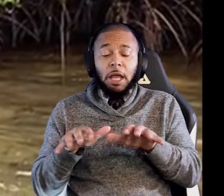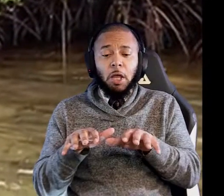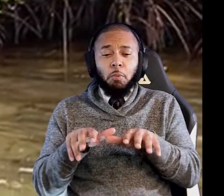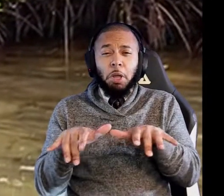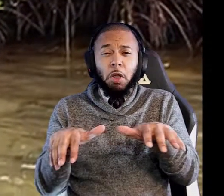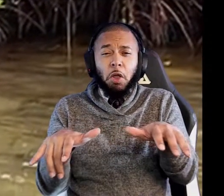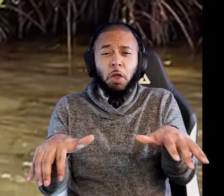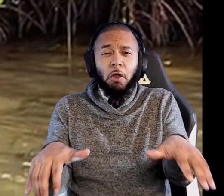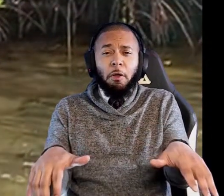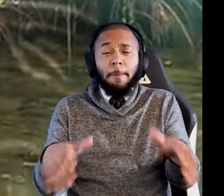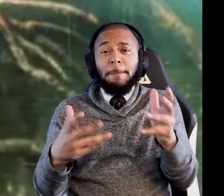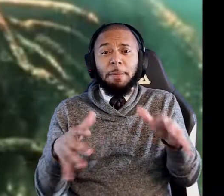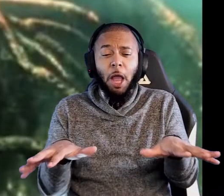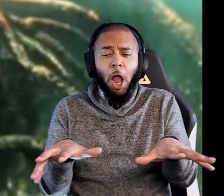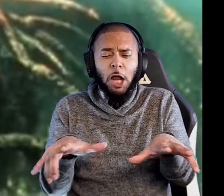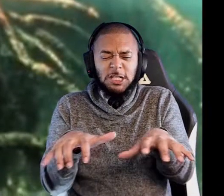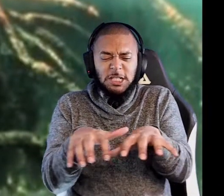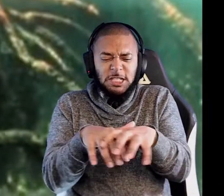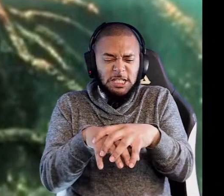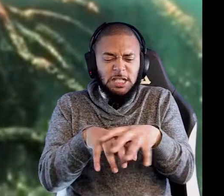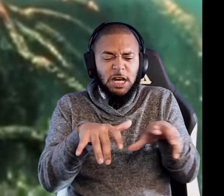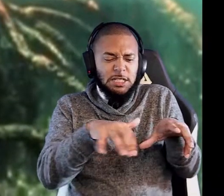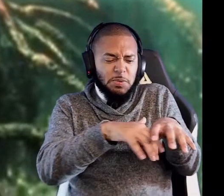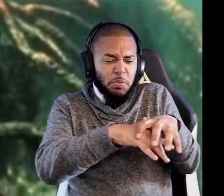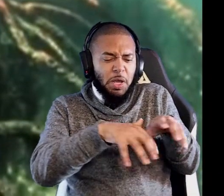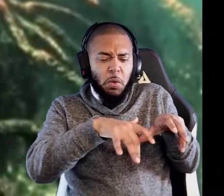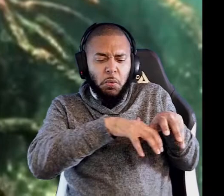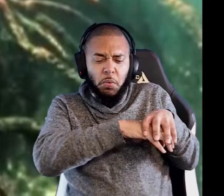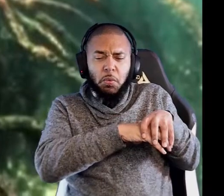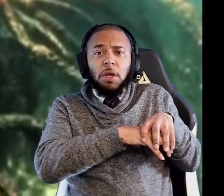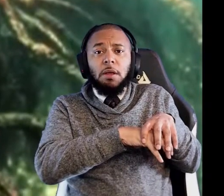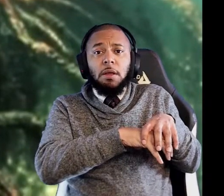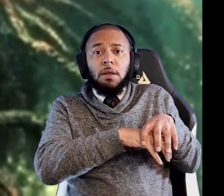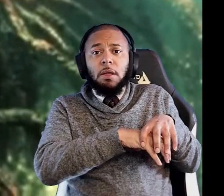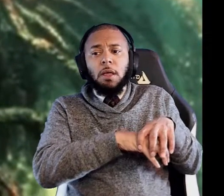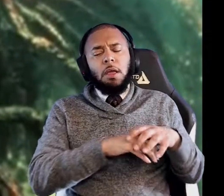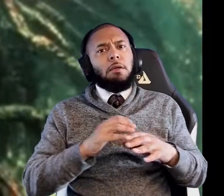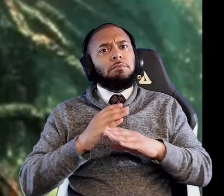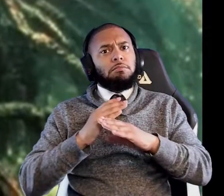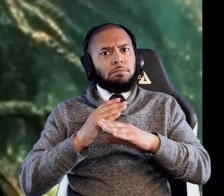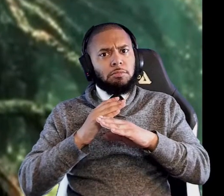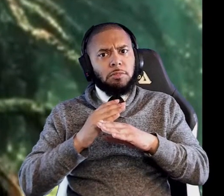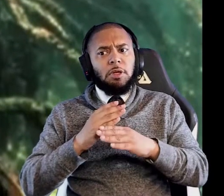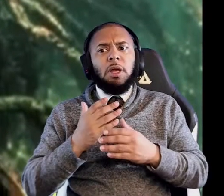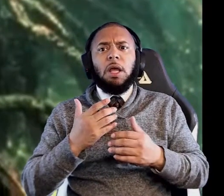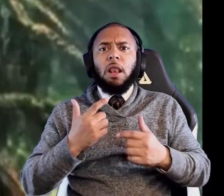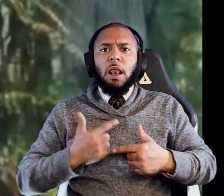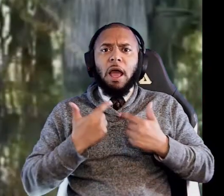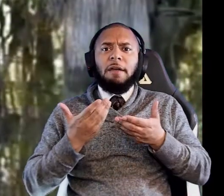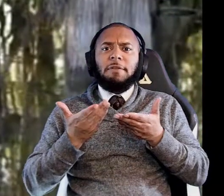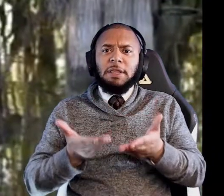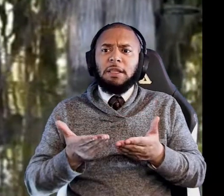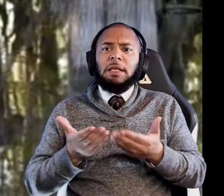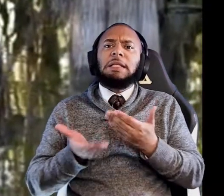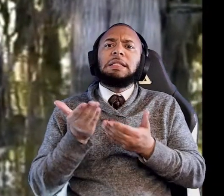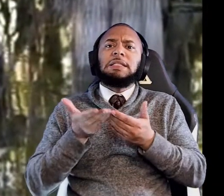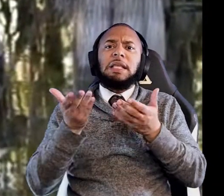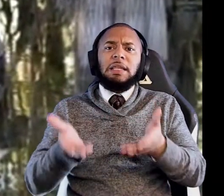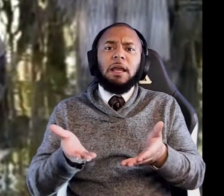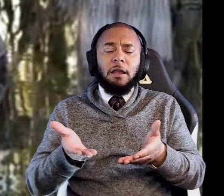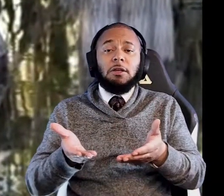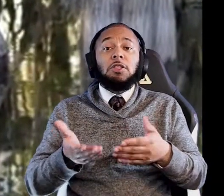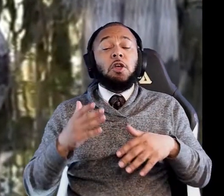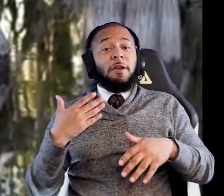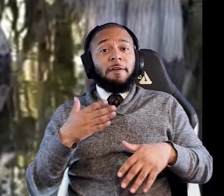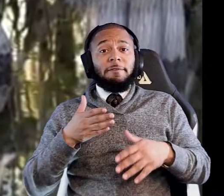into large masses of roots that provide very productive, very interesting areas for life. Because a lot of